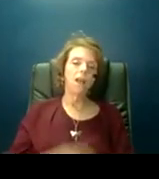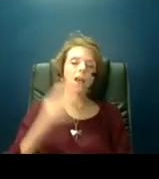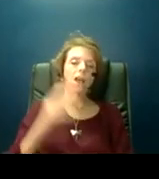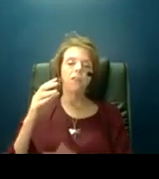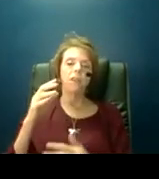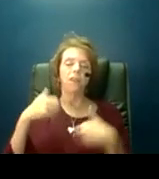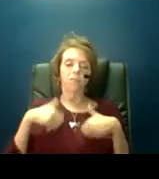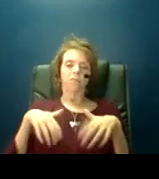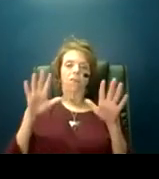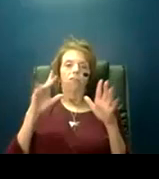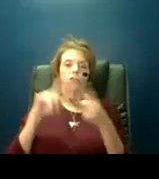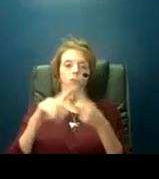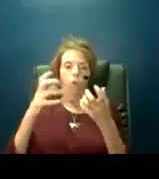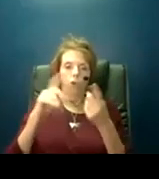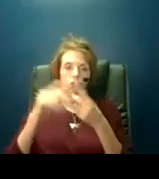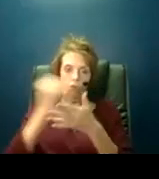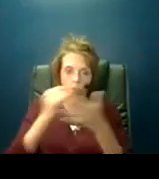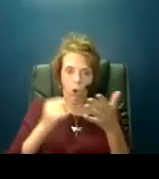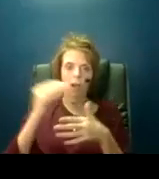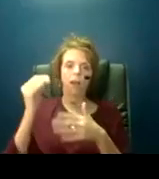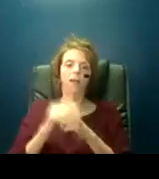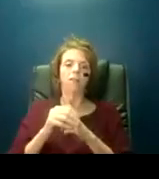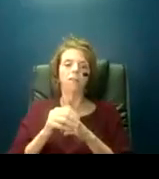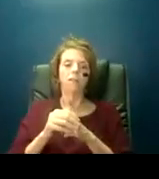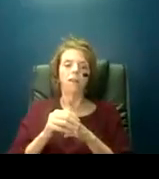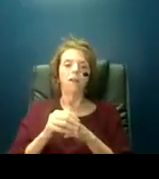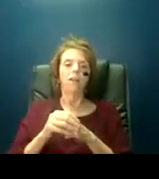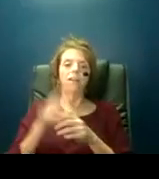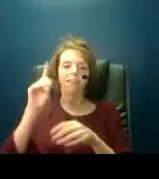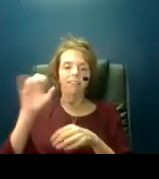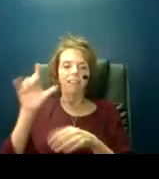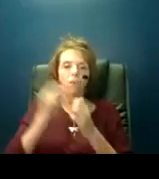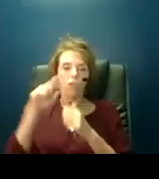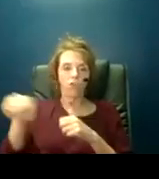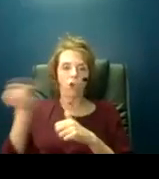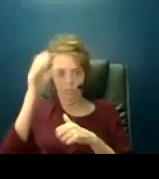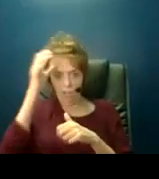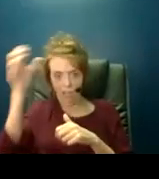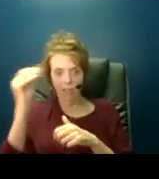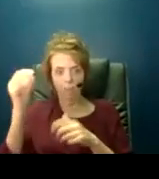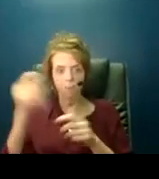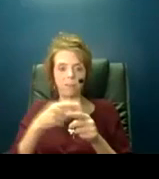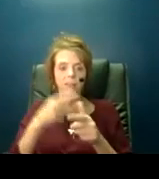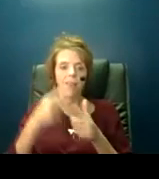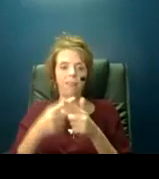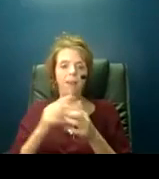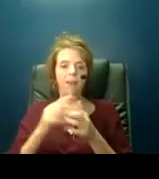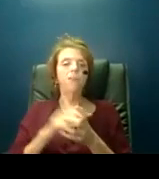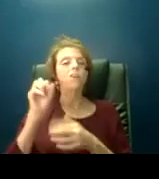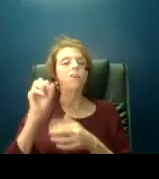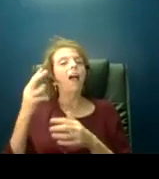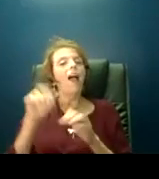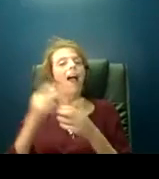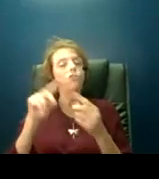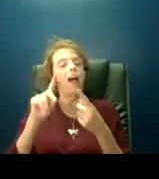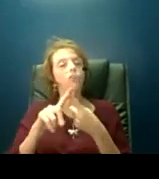reluctance to draw, so dealing with those concepts. And then she did how to observe with